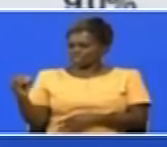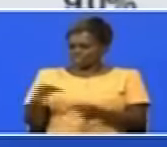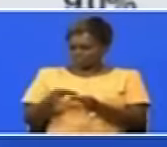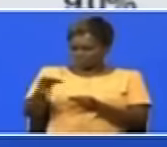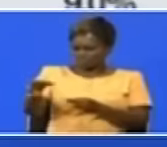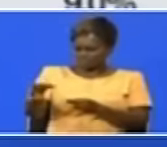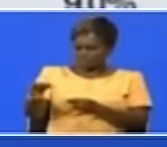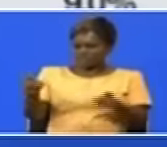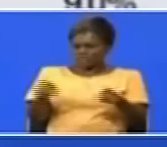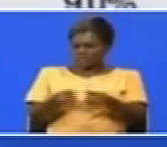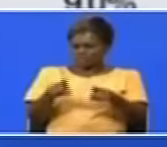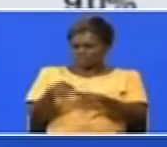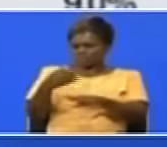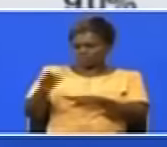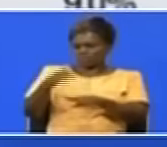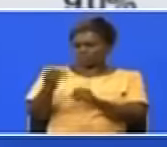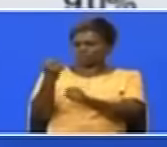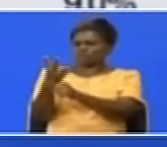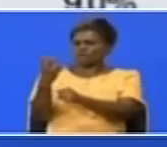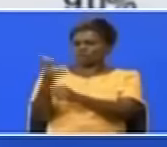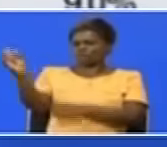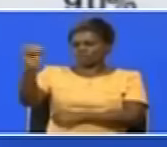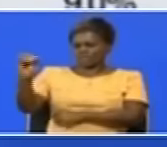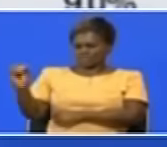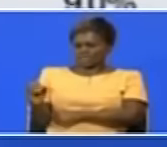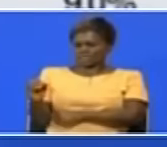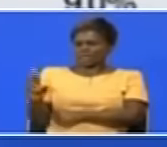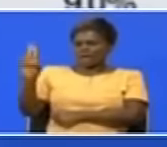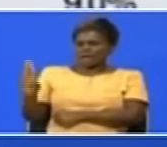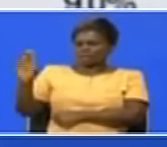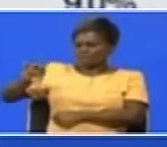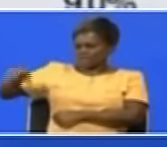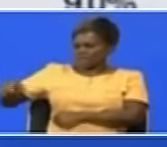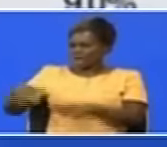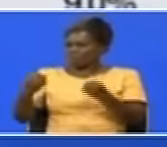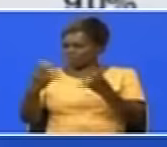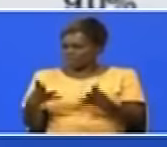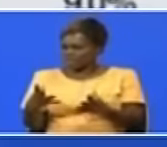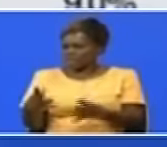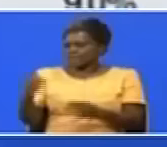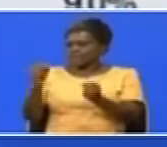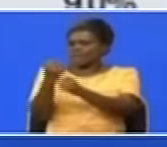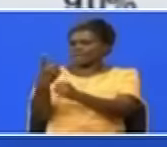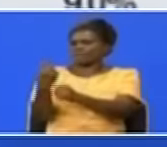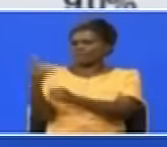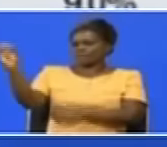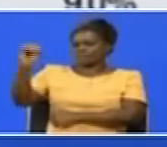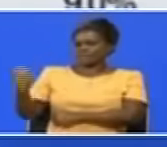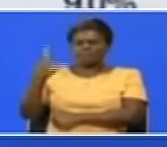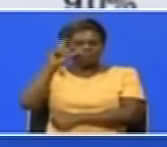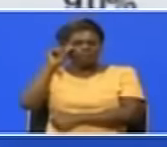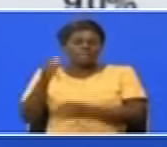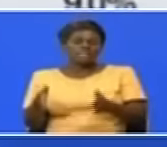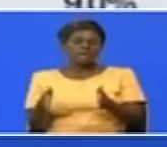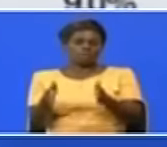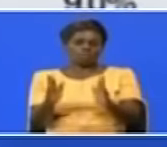foot and rental yields at 12%, outperforming Upper Hill, whose rental yields stand at 11%. Mombasa Road, that